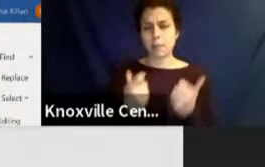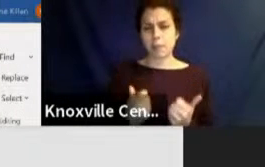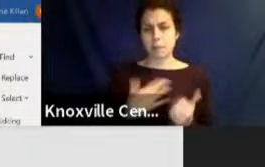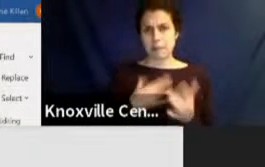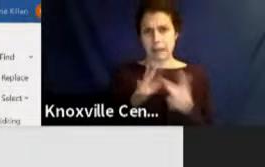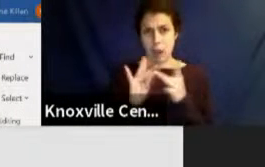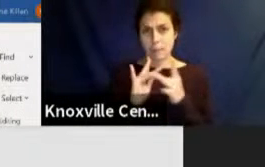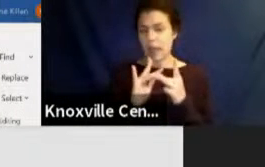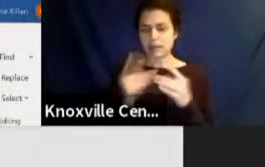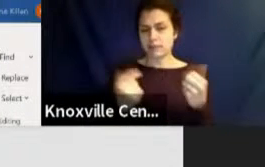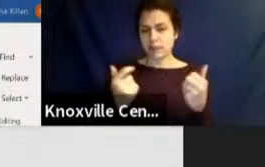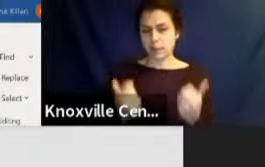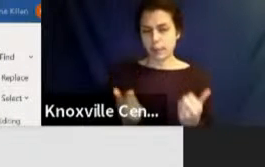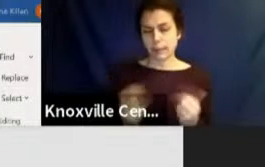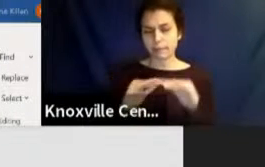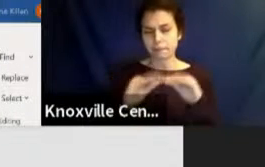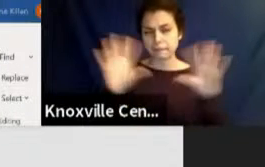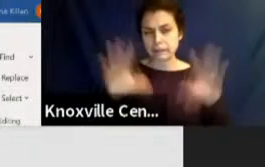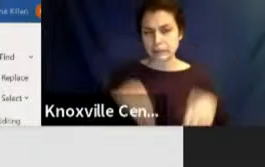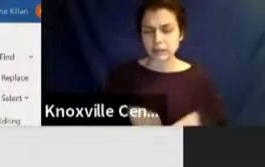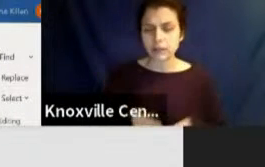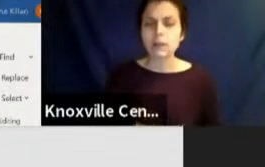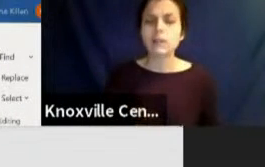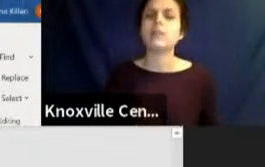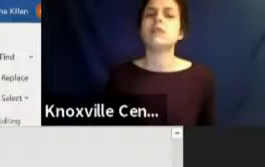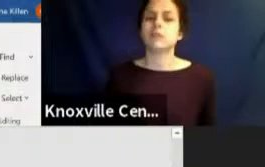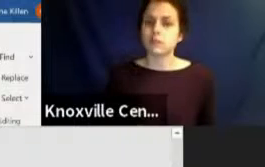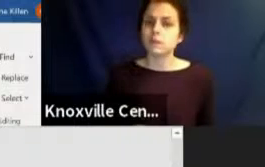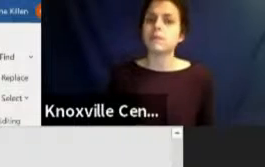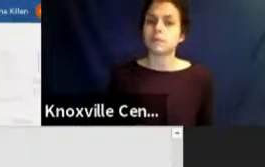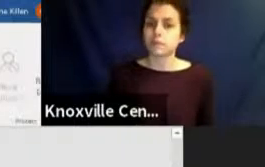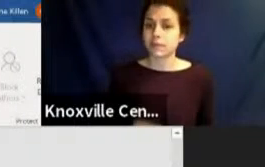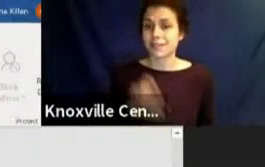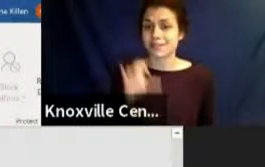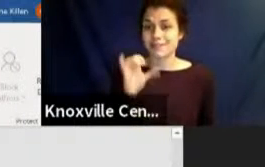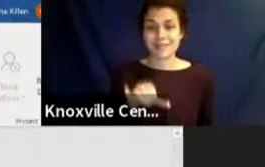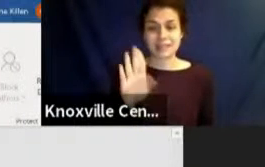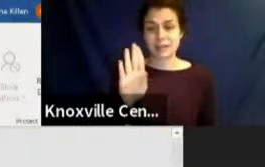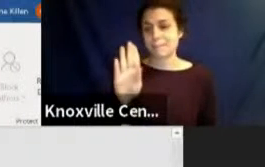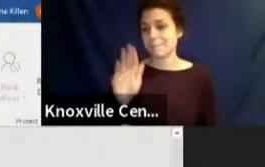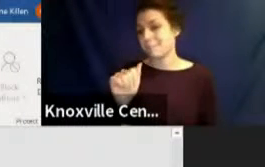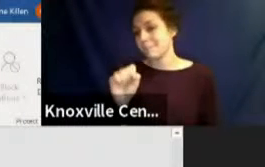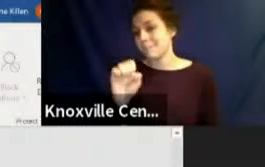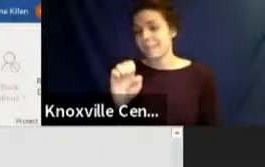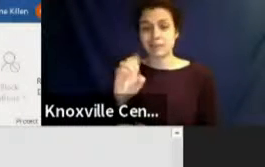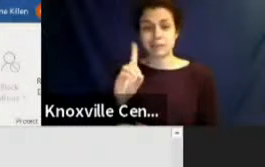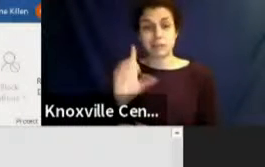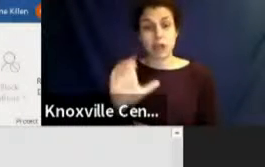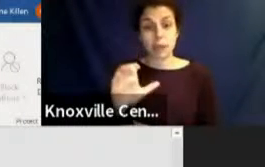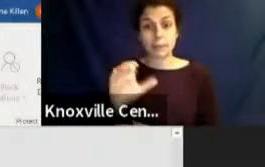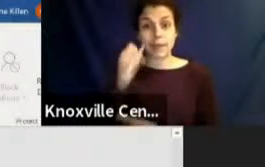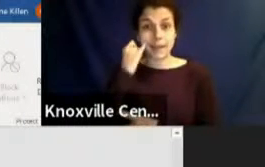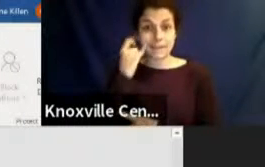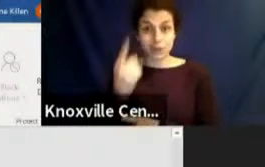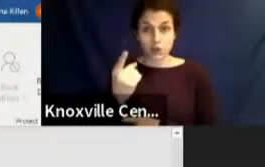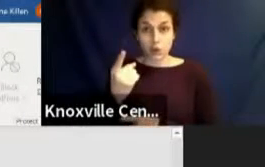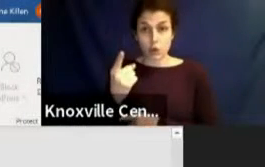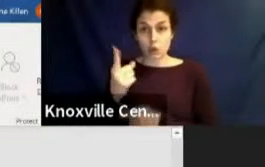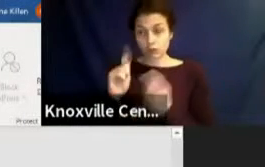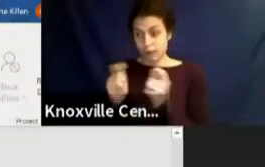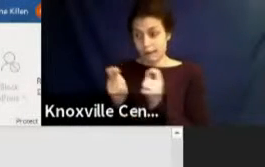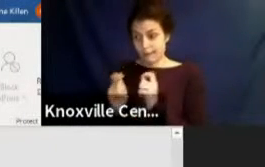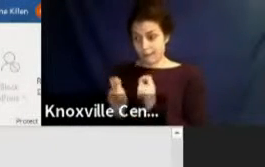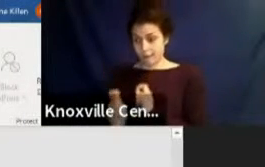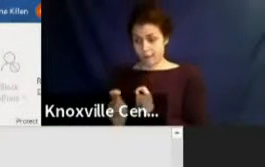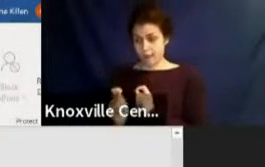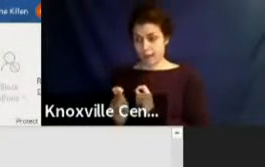it. But that is the base document. So if you made additions after you got it back from me, those